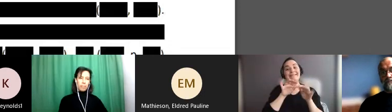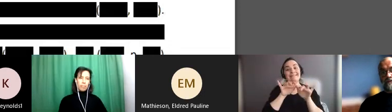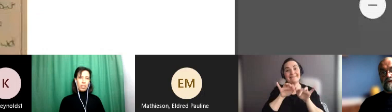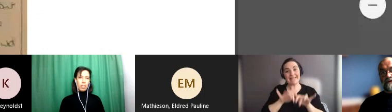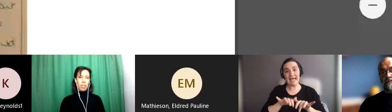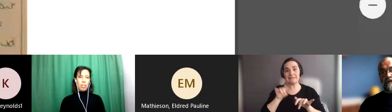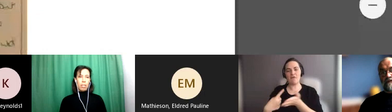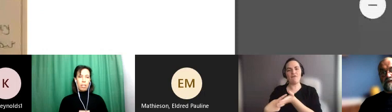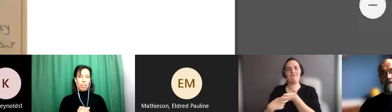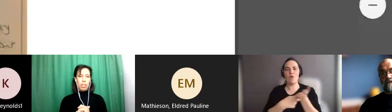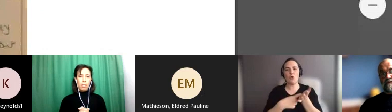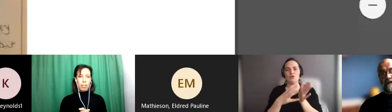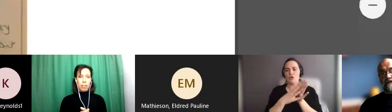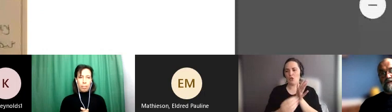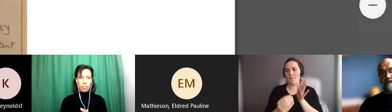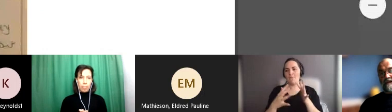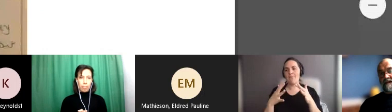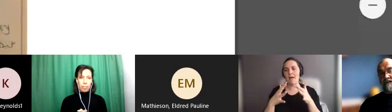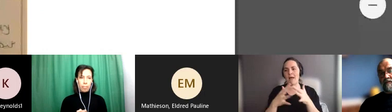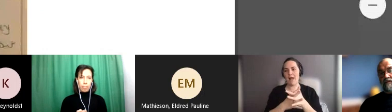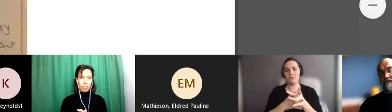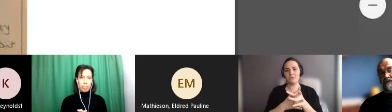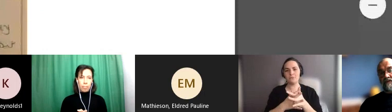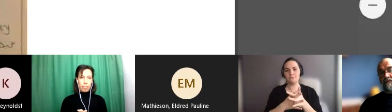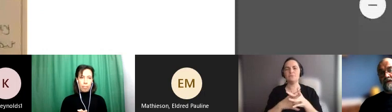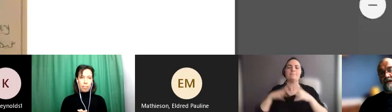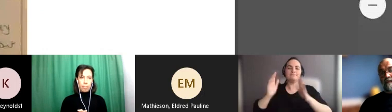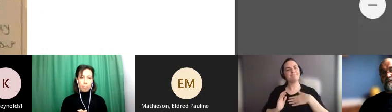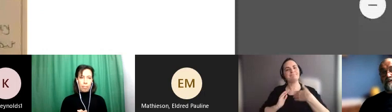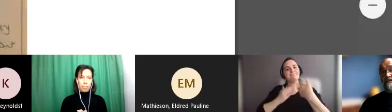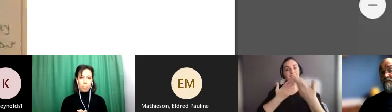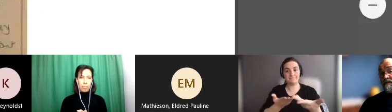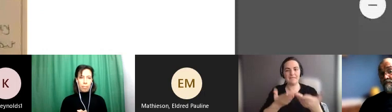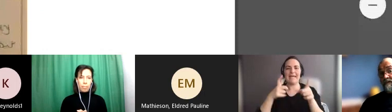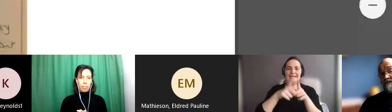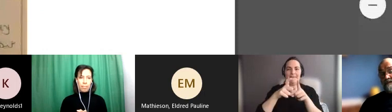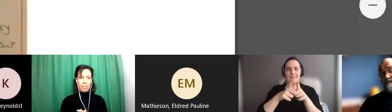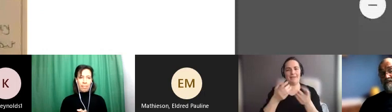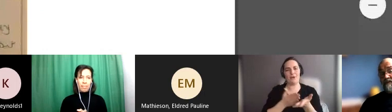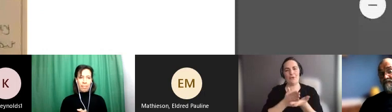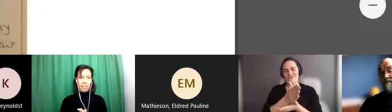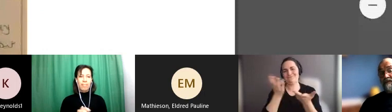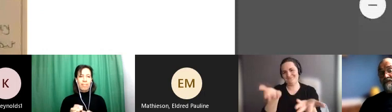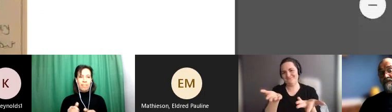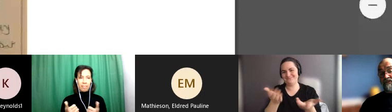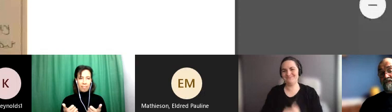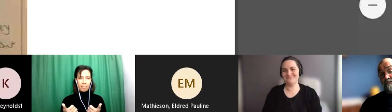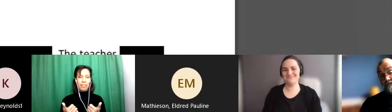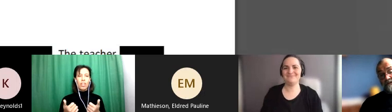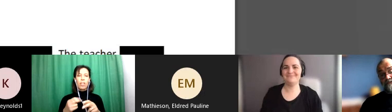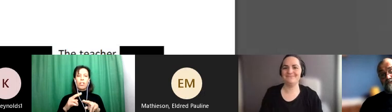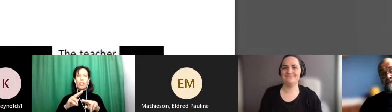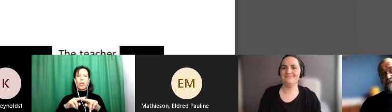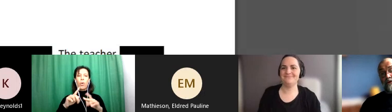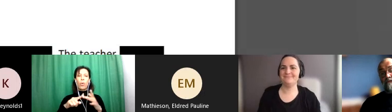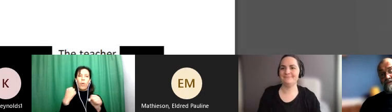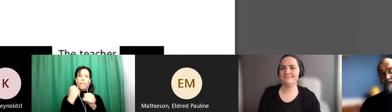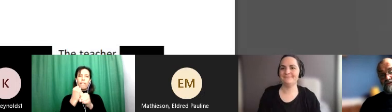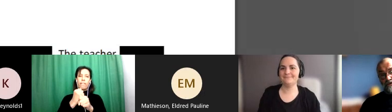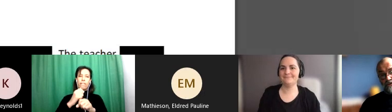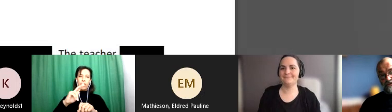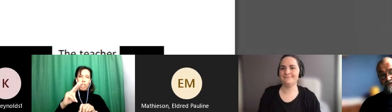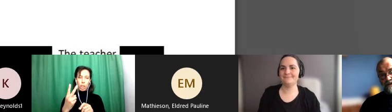to the example, and this is what they've done. They've said the second example, figure 2, is a piece of summative assessment. So they've made the decision. Well, it